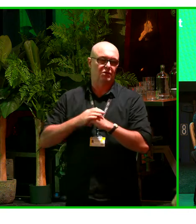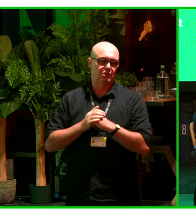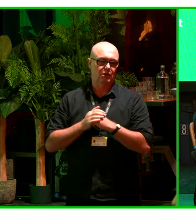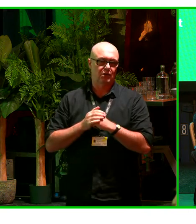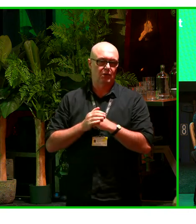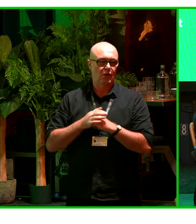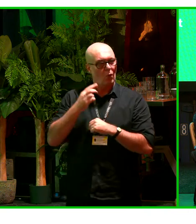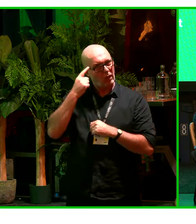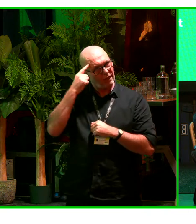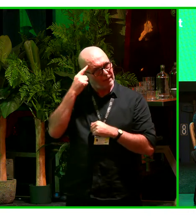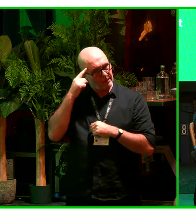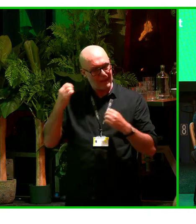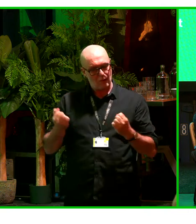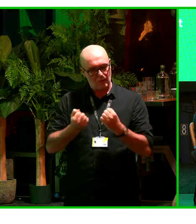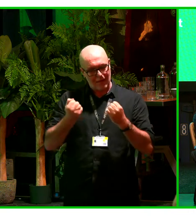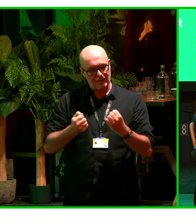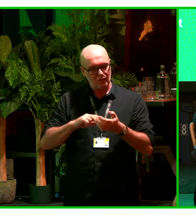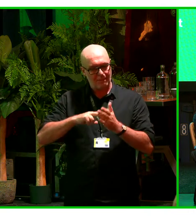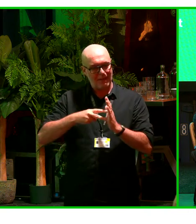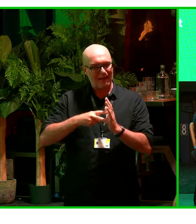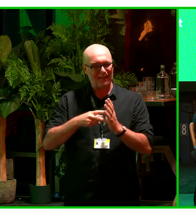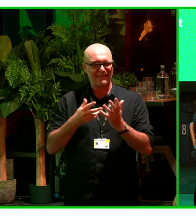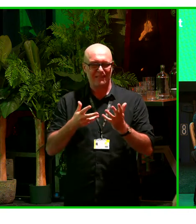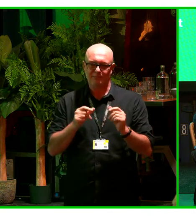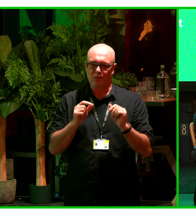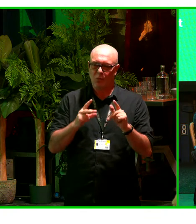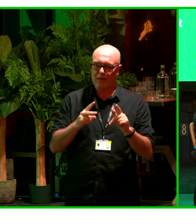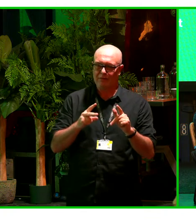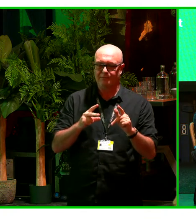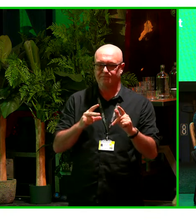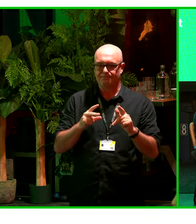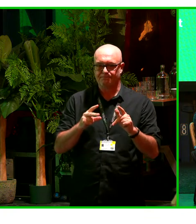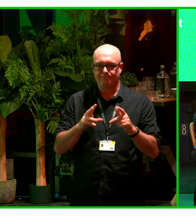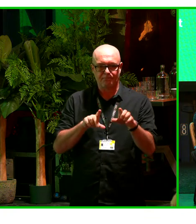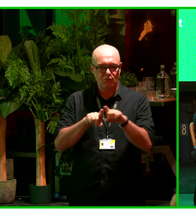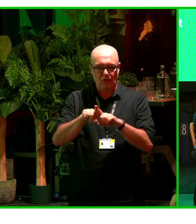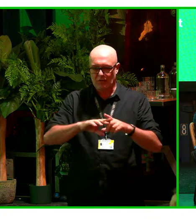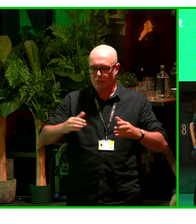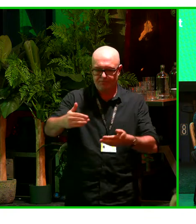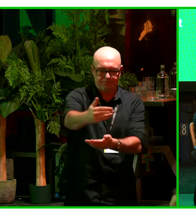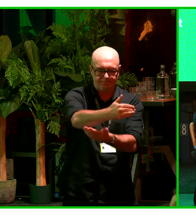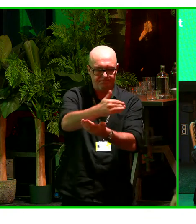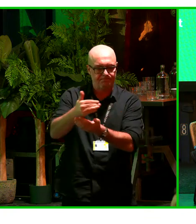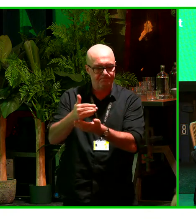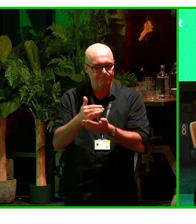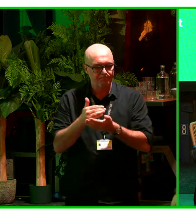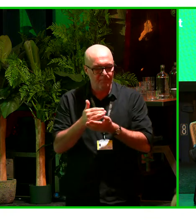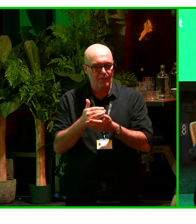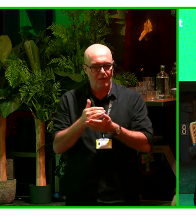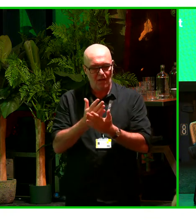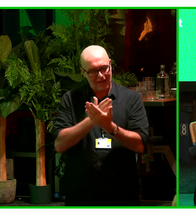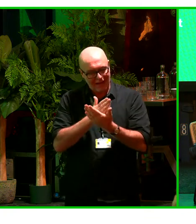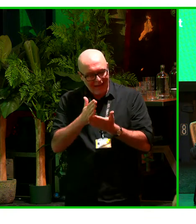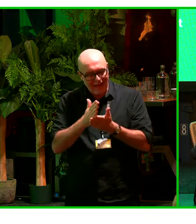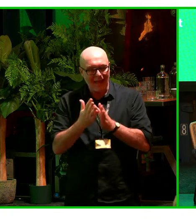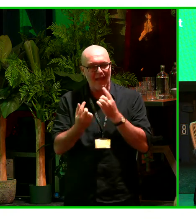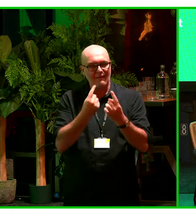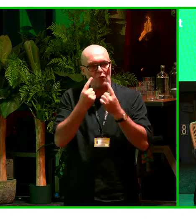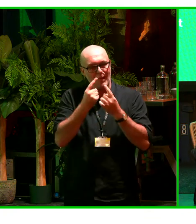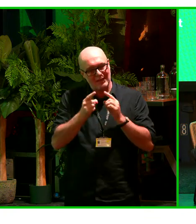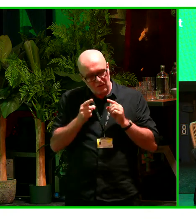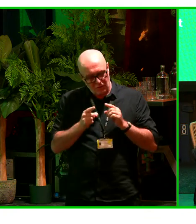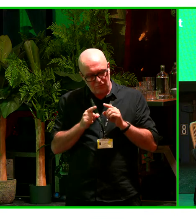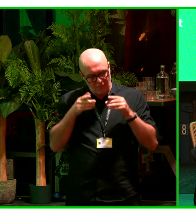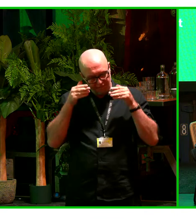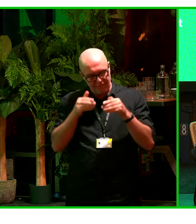energy planning is a way of putting together a coherent and data-driven answer to those questions, and it takes account